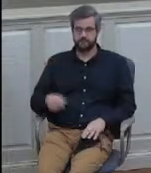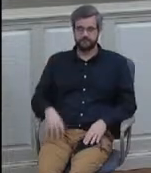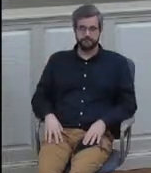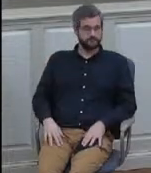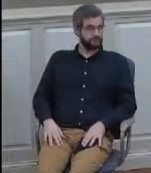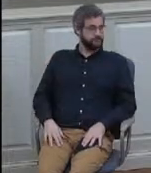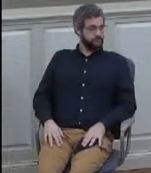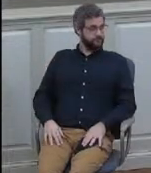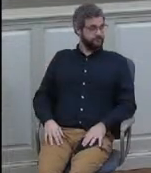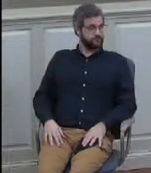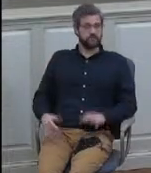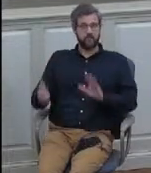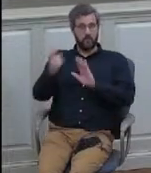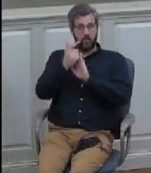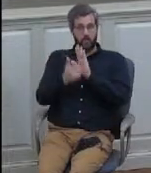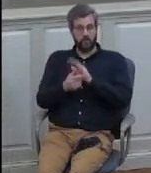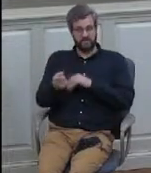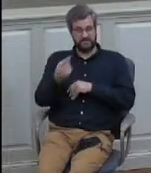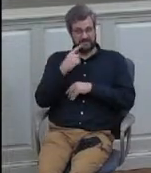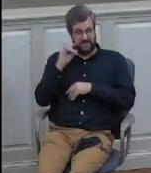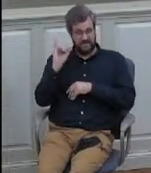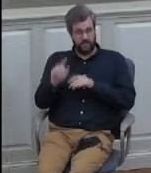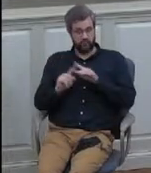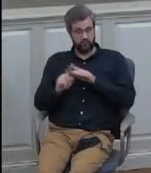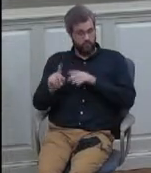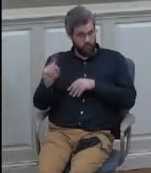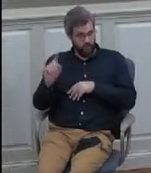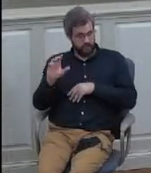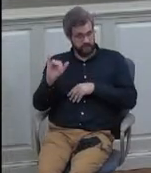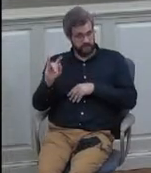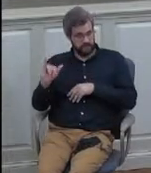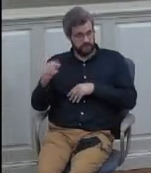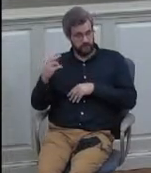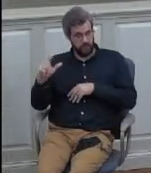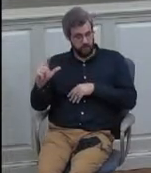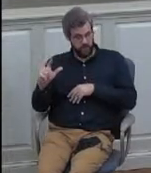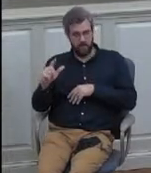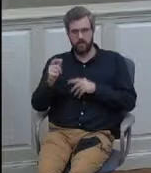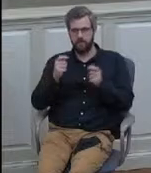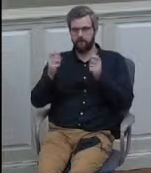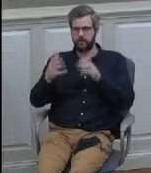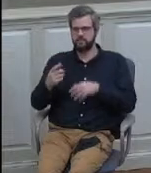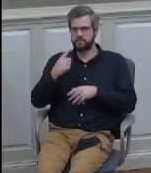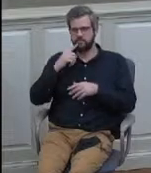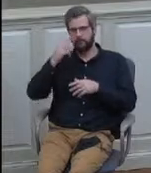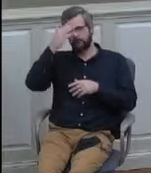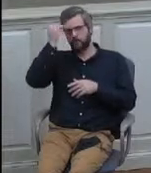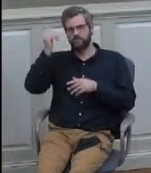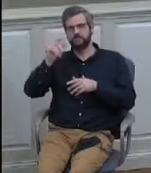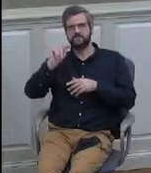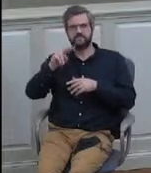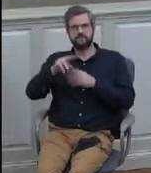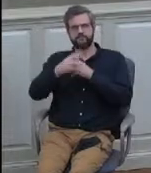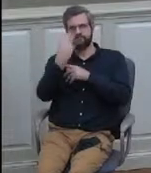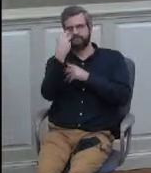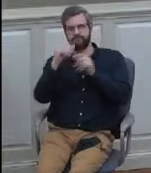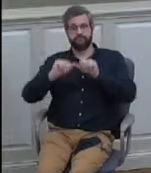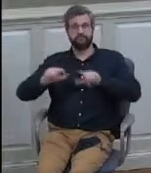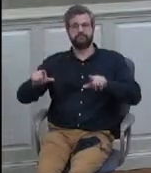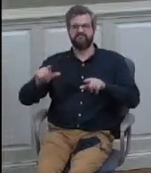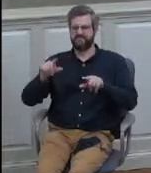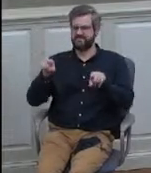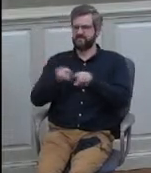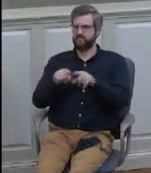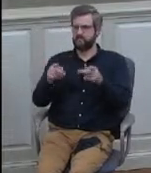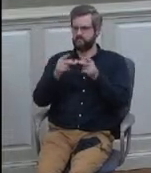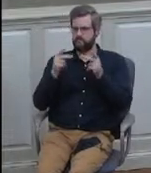the location for that retreat at City Hall on the 1st? Because of the way we televise things, yeah. Well, that's fine. I just wanted to know. To be. Is Thank it you.